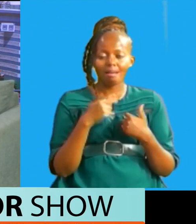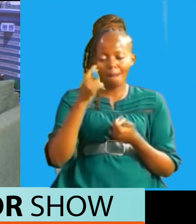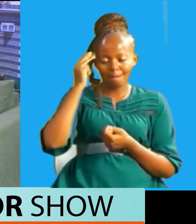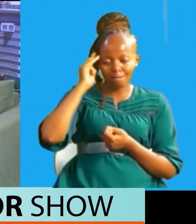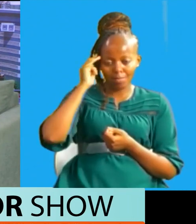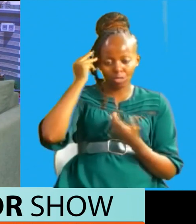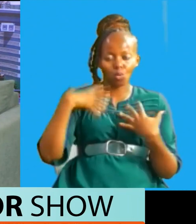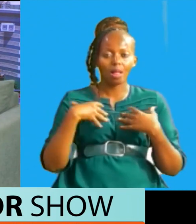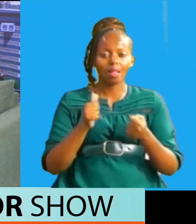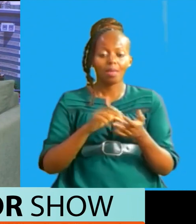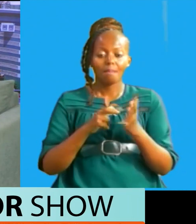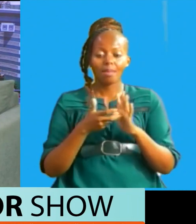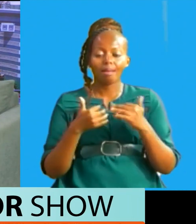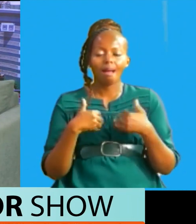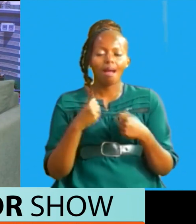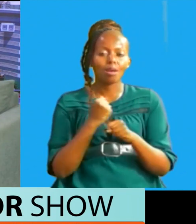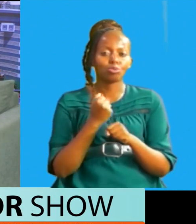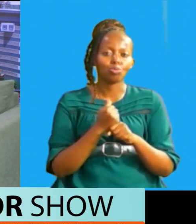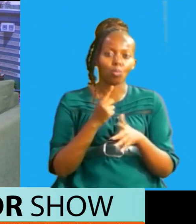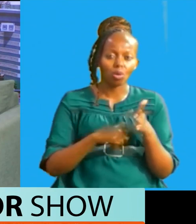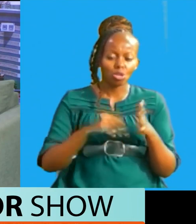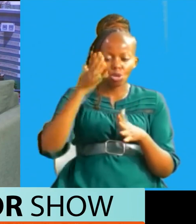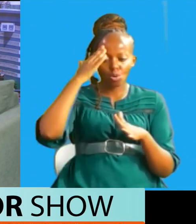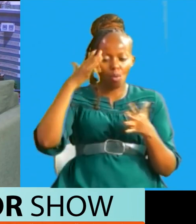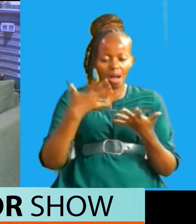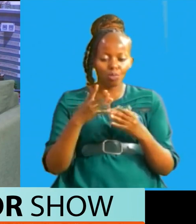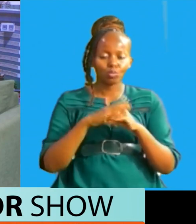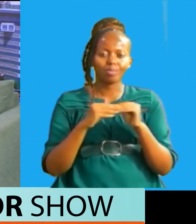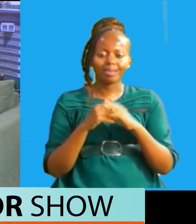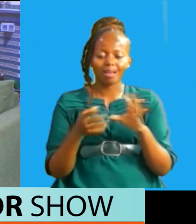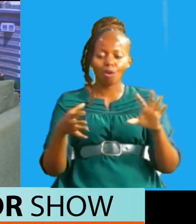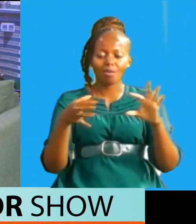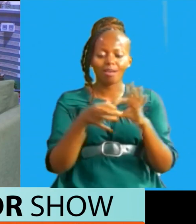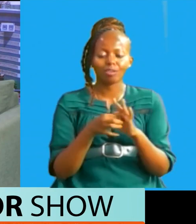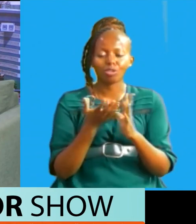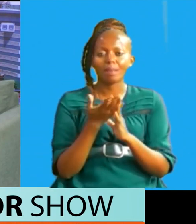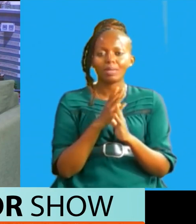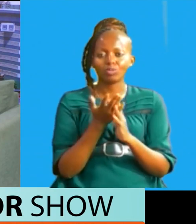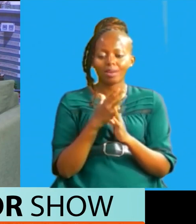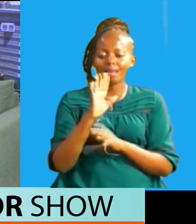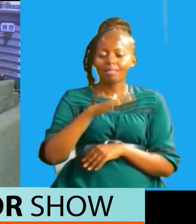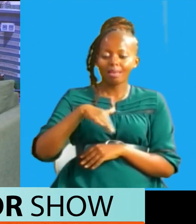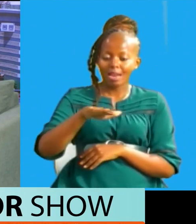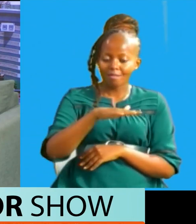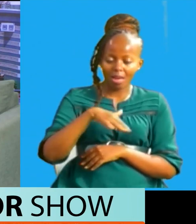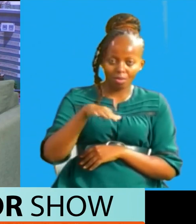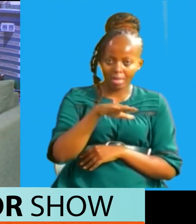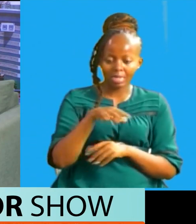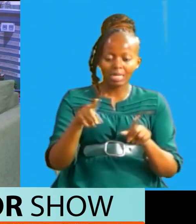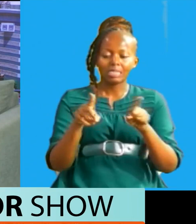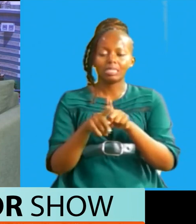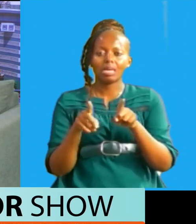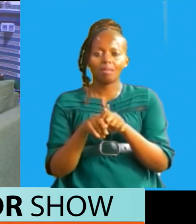health. So I had to create a connection between the environment, the